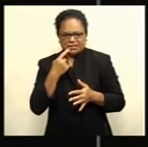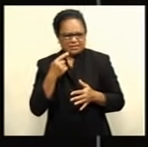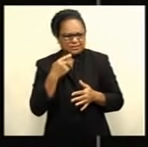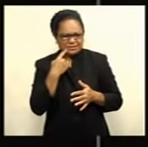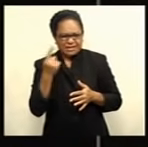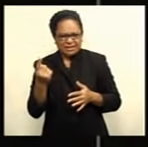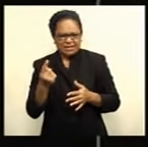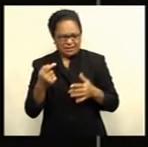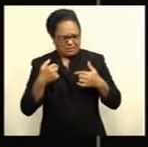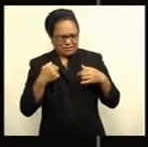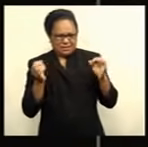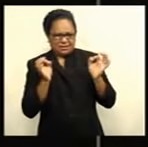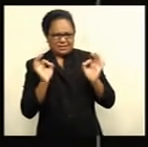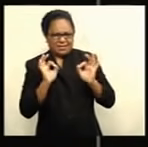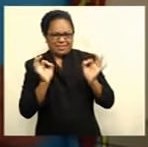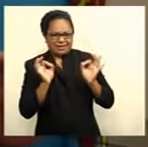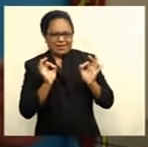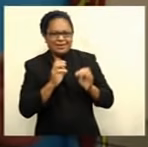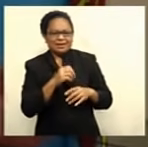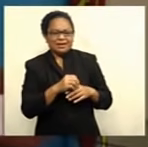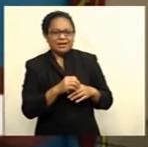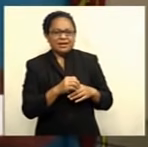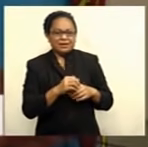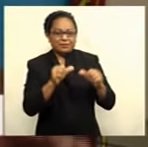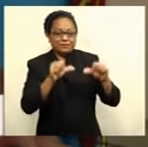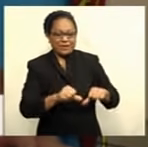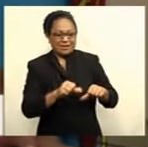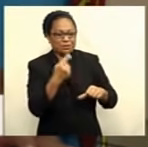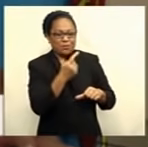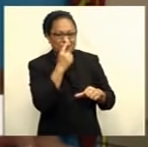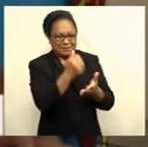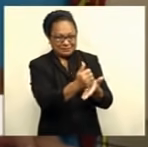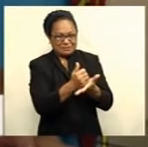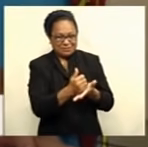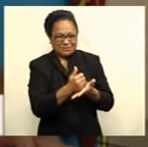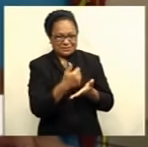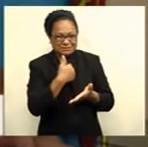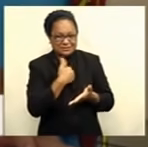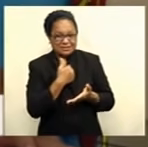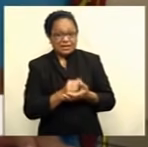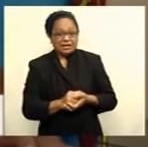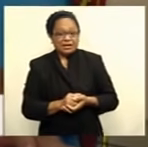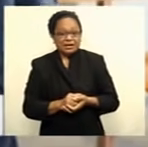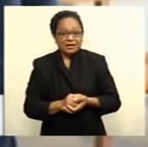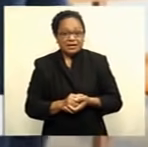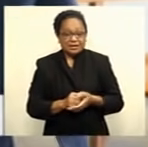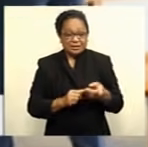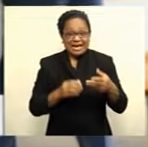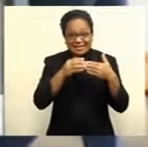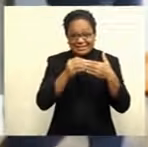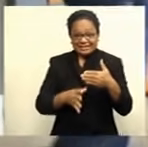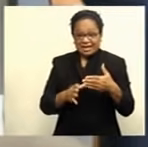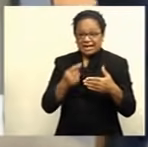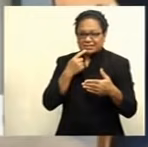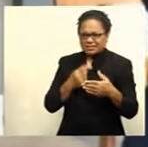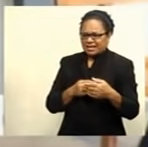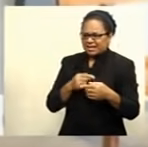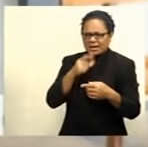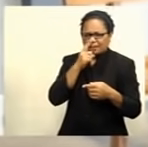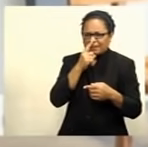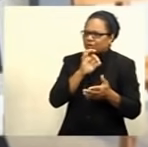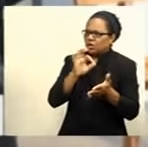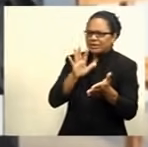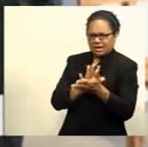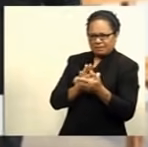he has betrayed SODELPA supporters. Party leader William Ngavoka yesterday claimed that SODELPA voters feel betrayed by